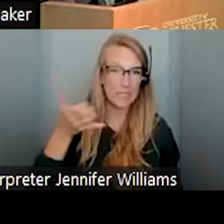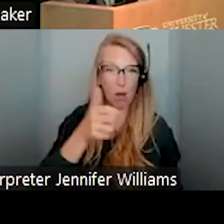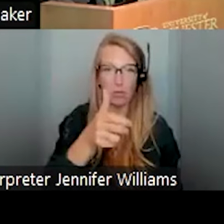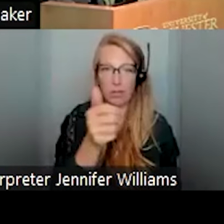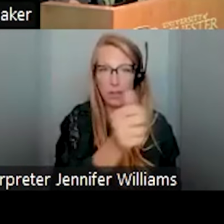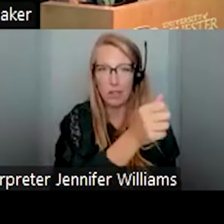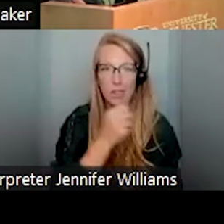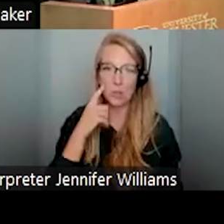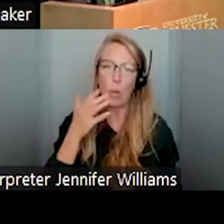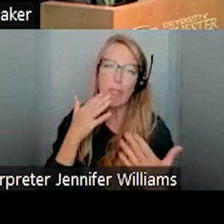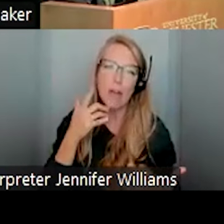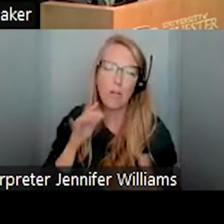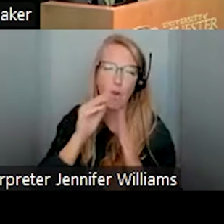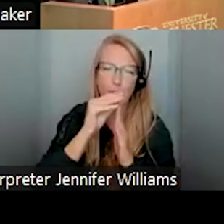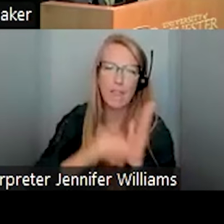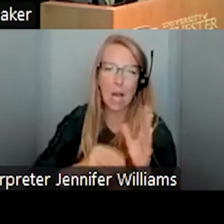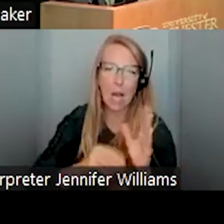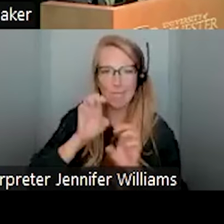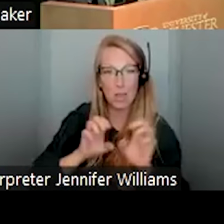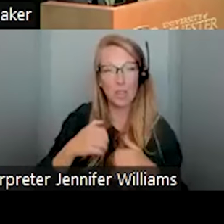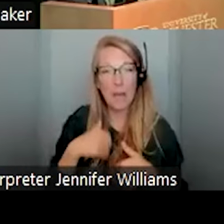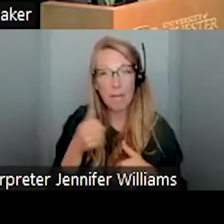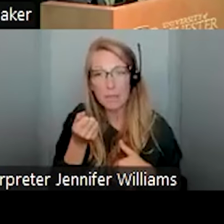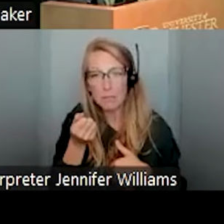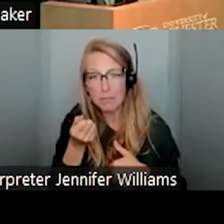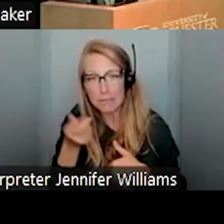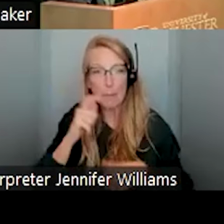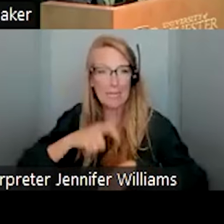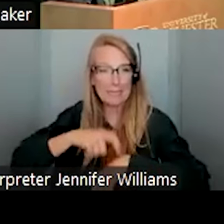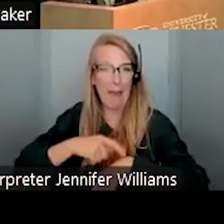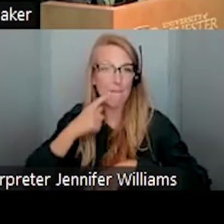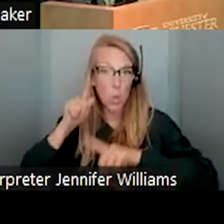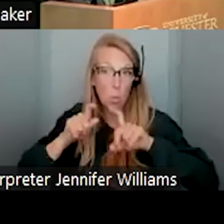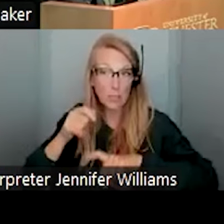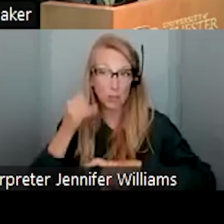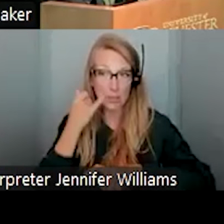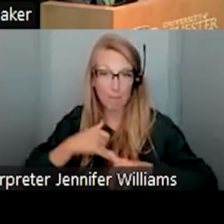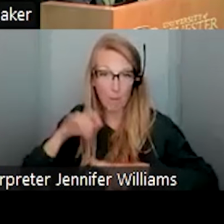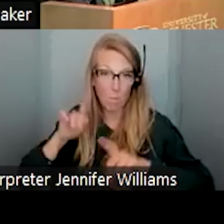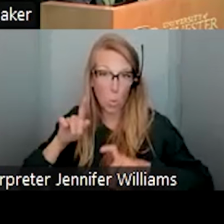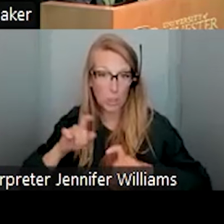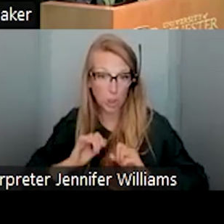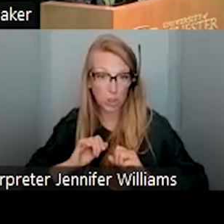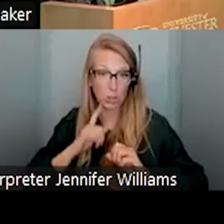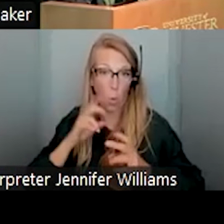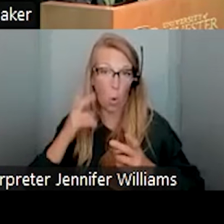for filling out the evaluation. We do have some time for questions, for those of you who might have them, questions,